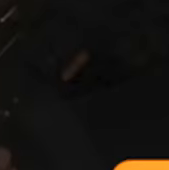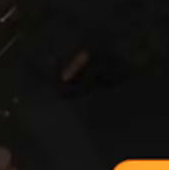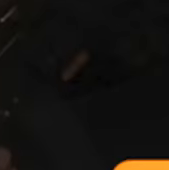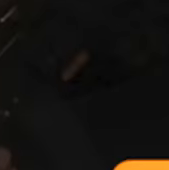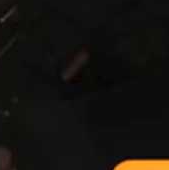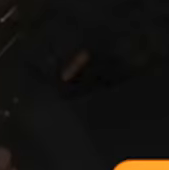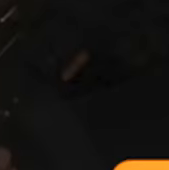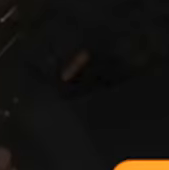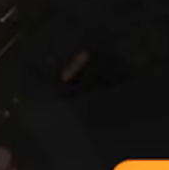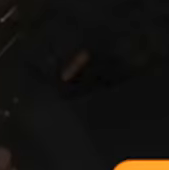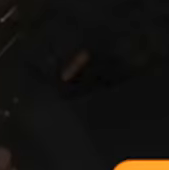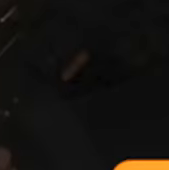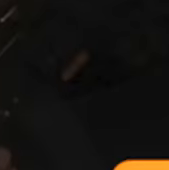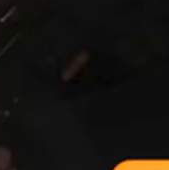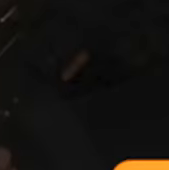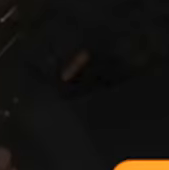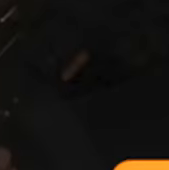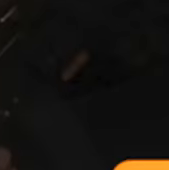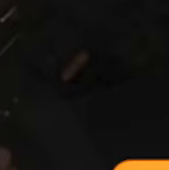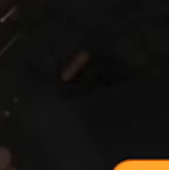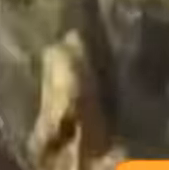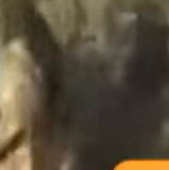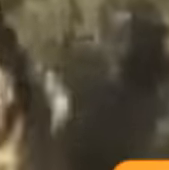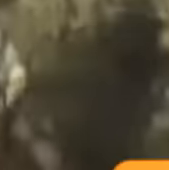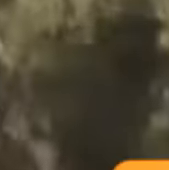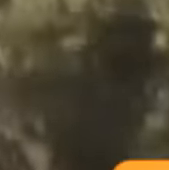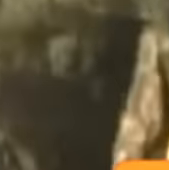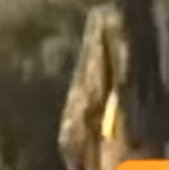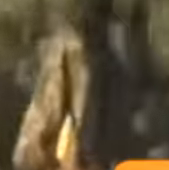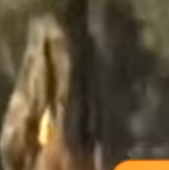its leadership to transfer funds on behalf of the